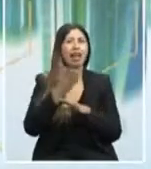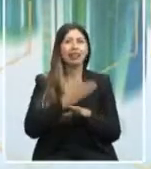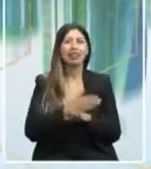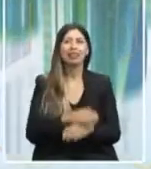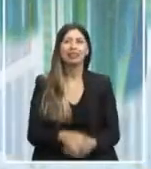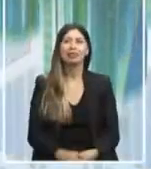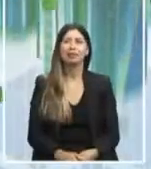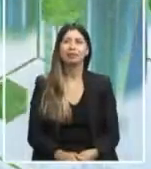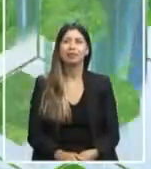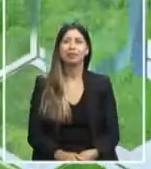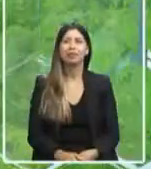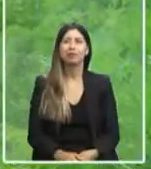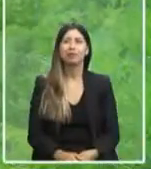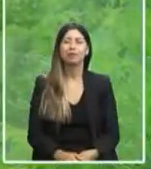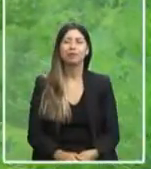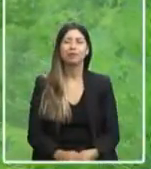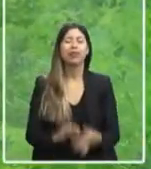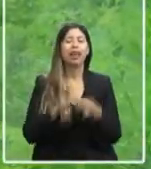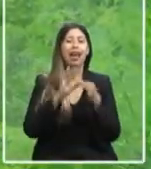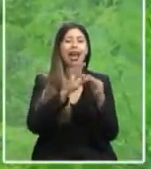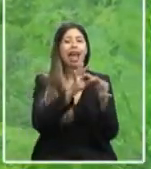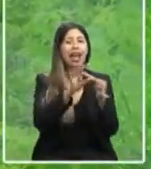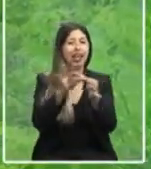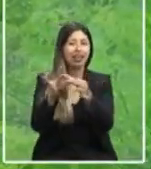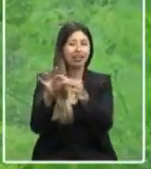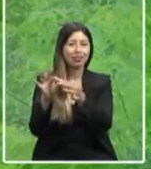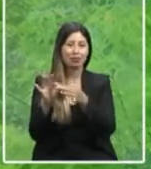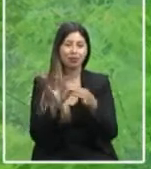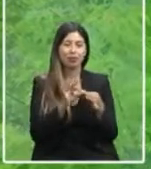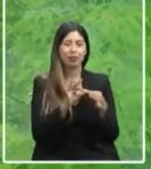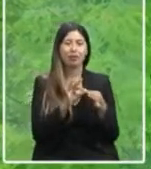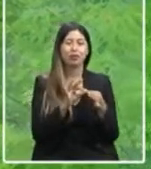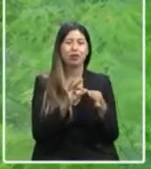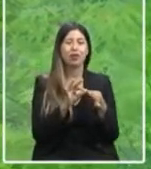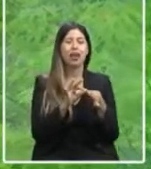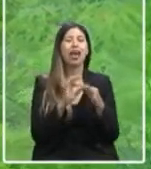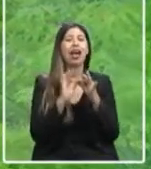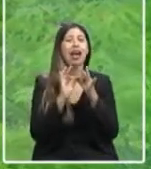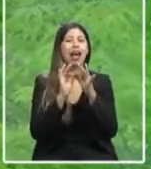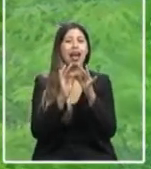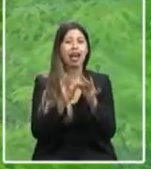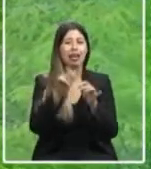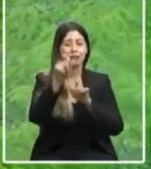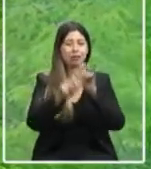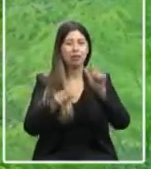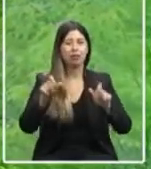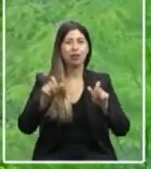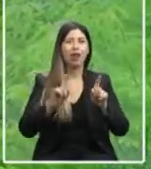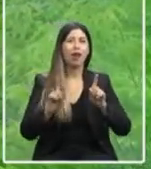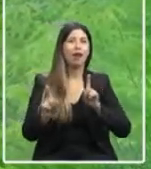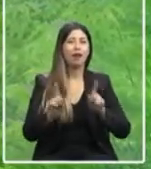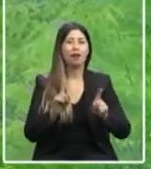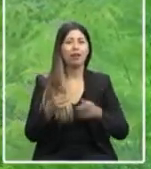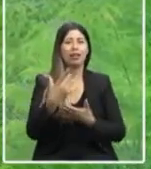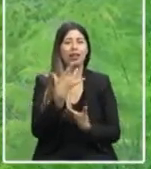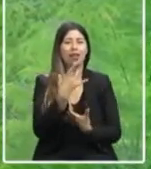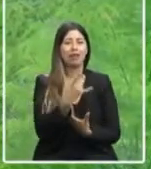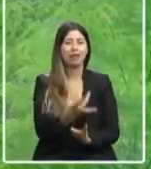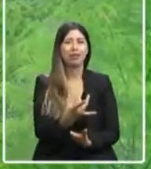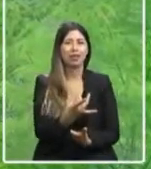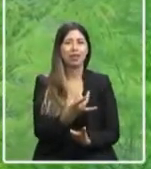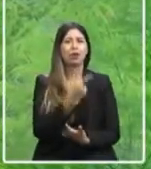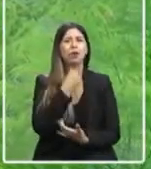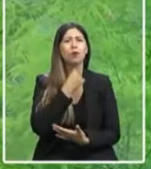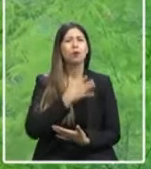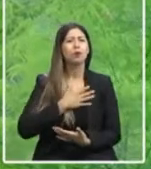Thank you all for, thank you for the organizer for inviting me. It's a pleasure to participate in this